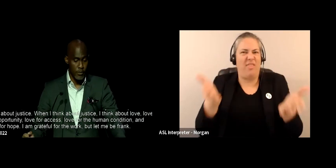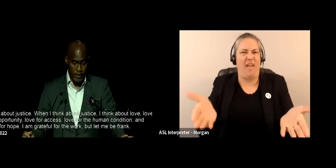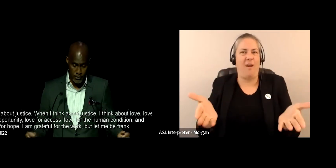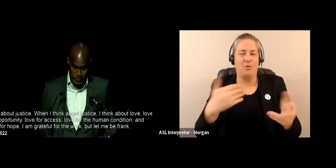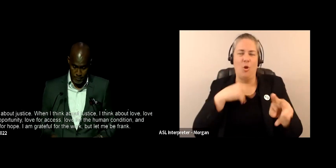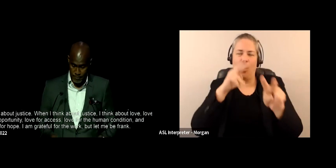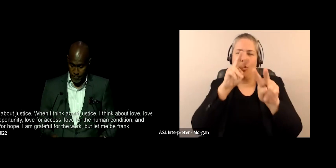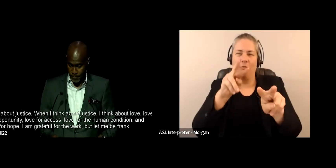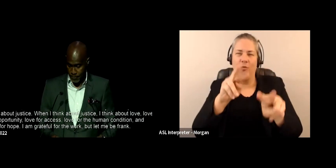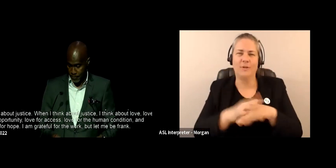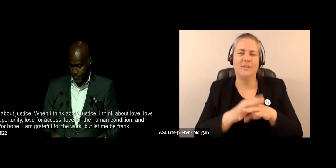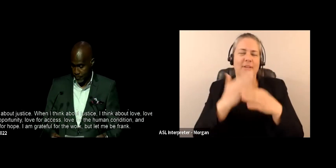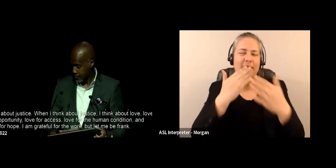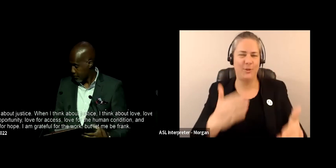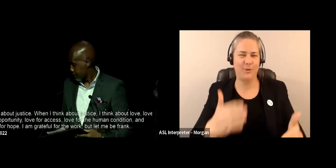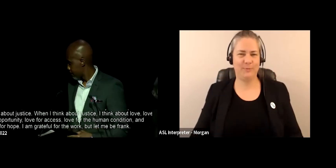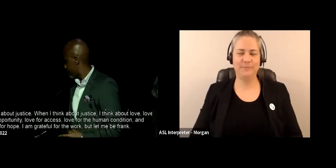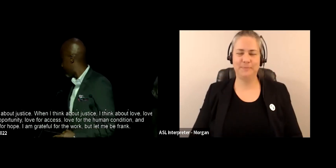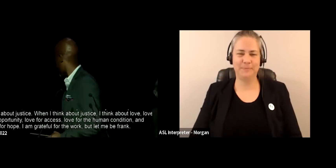Thank you so much.